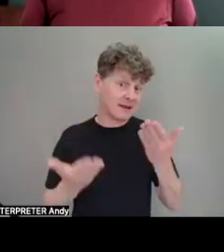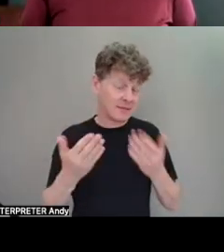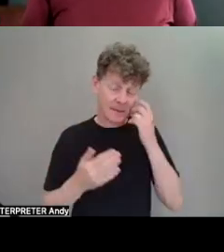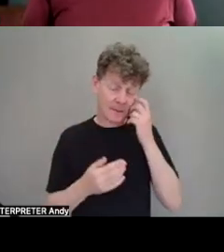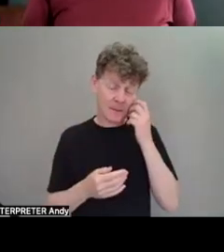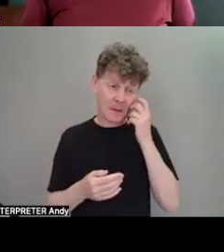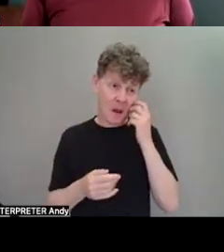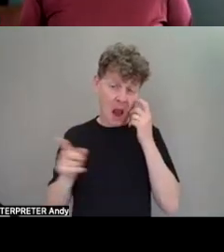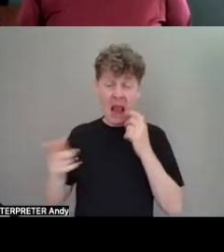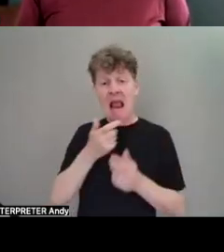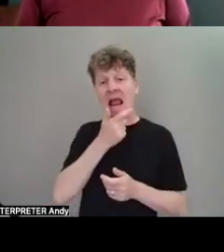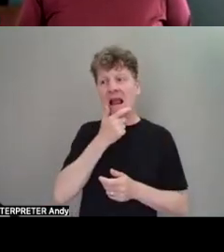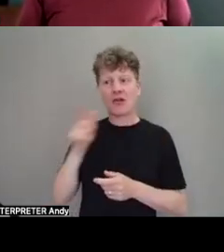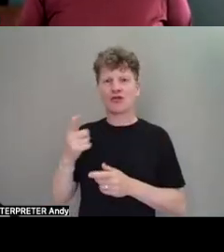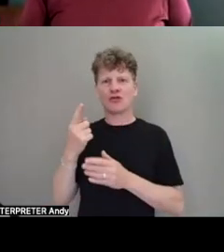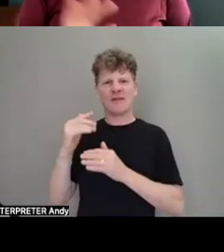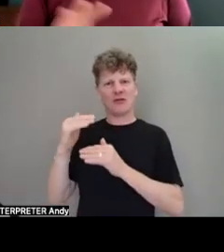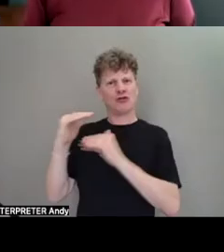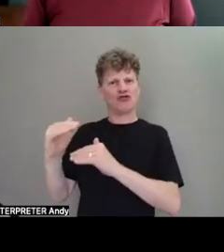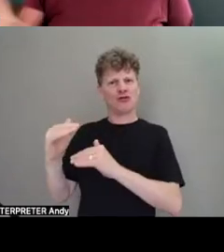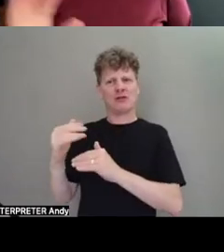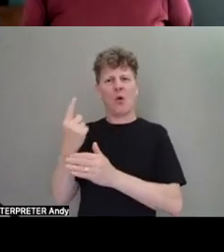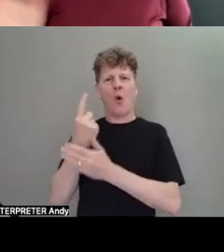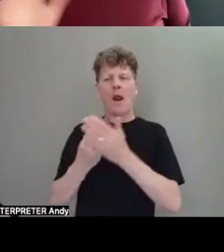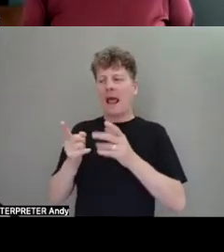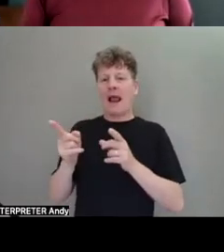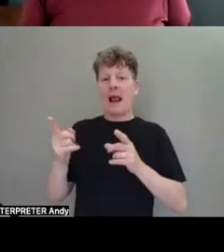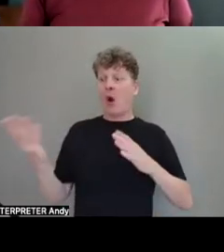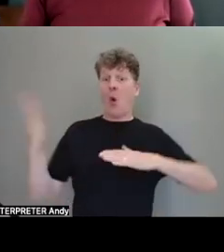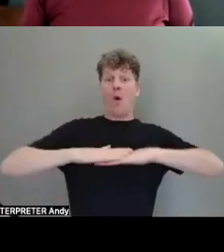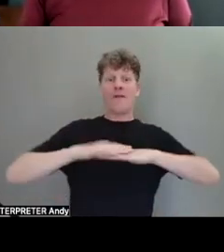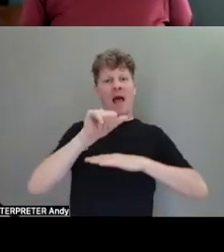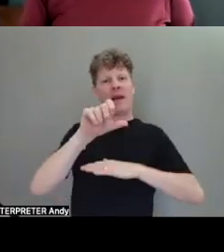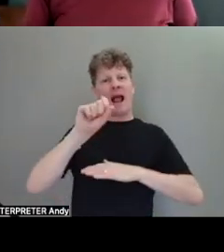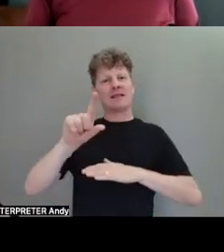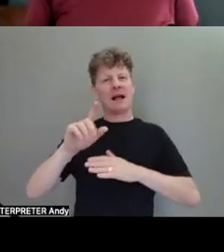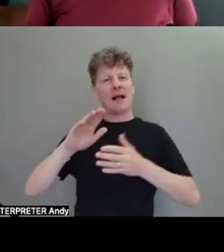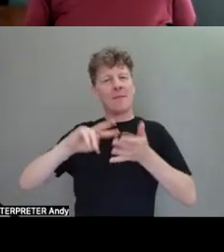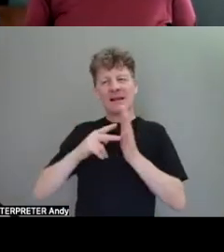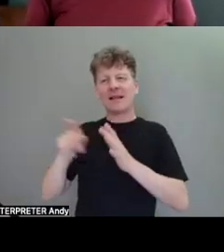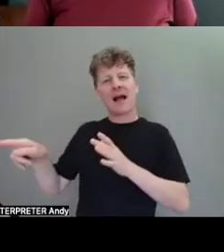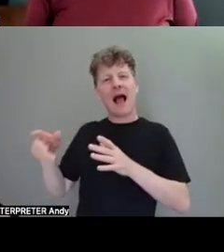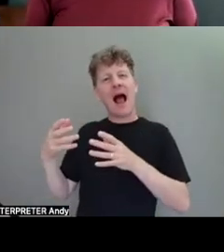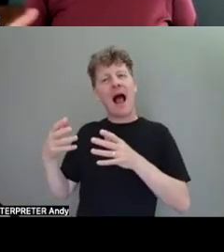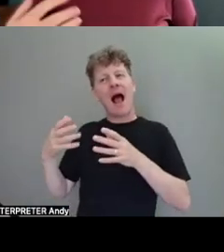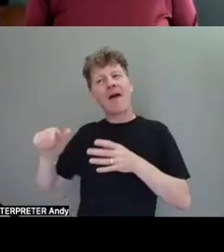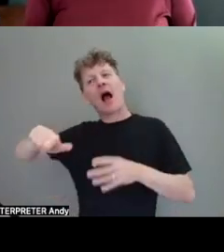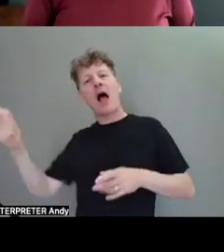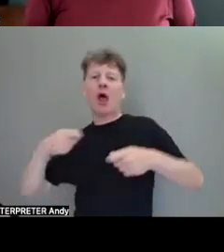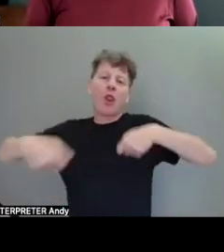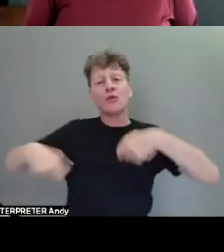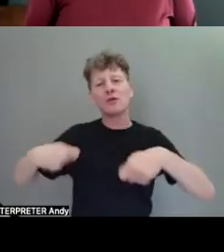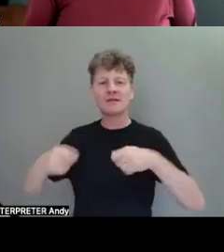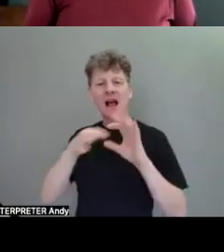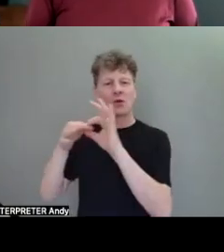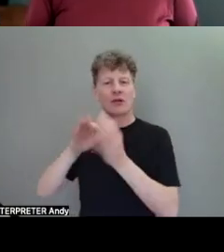English to only entries that overlap with ASL kind of removes the looser associations and leave